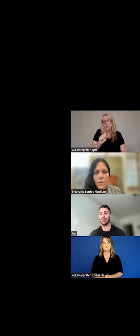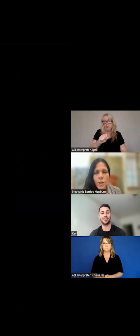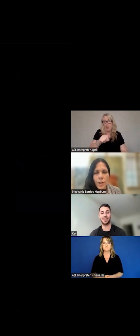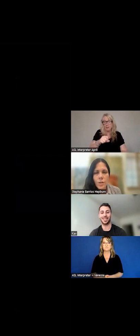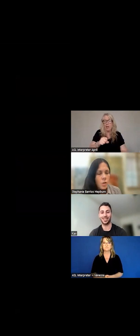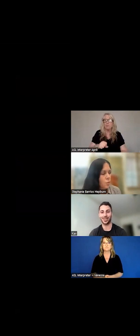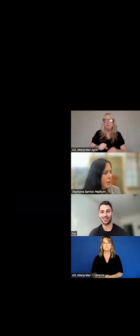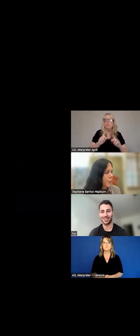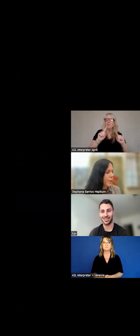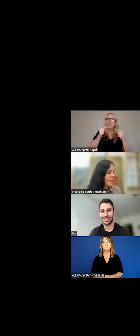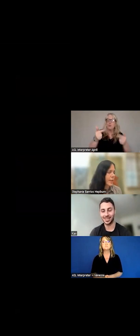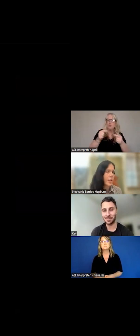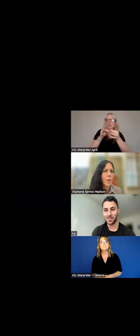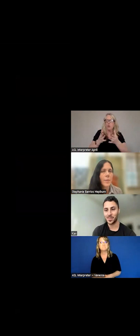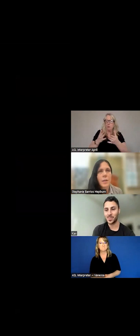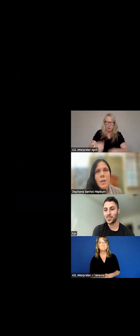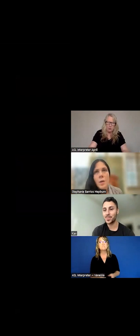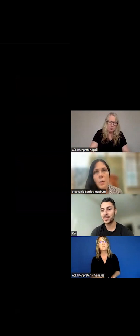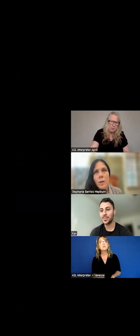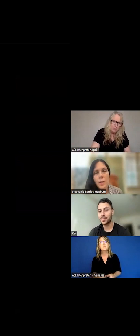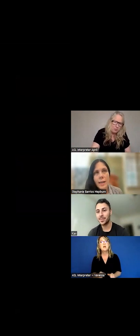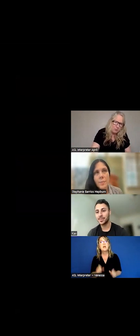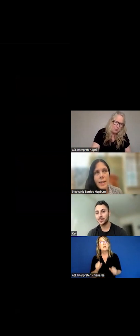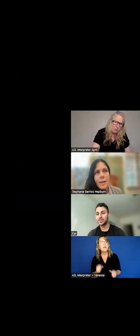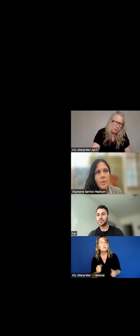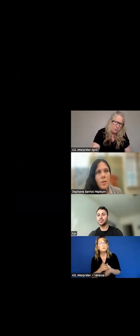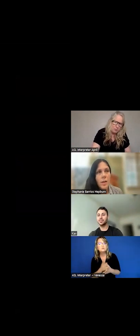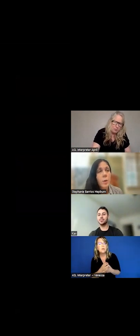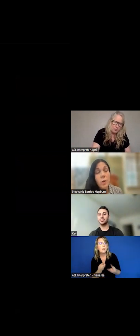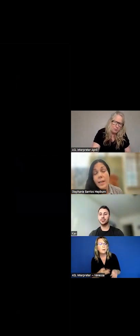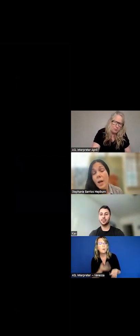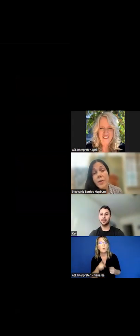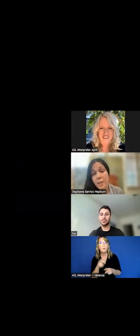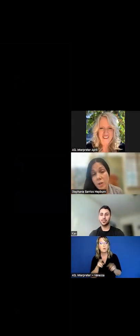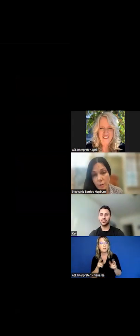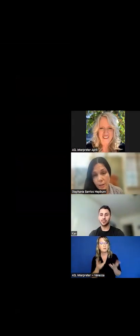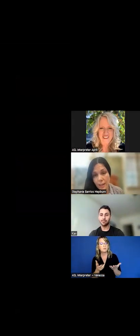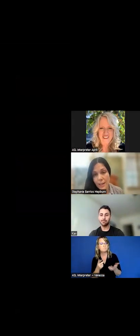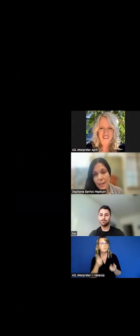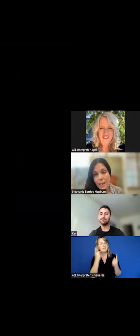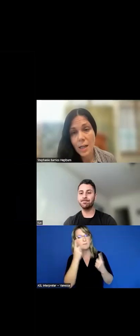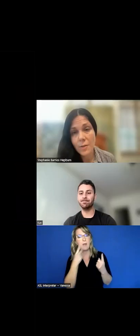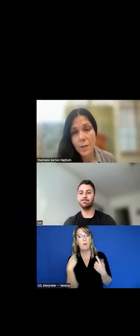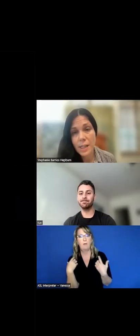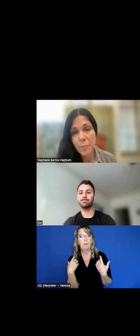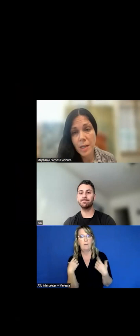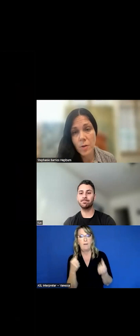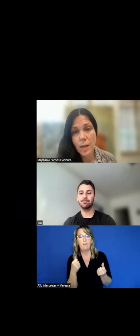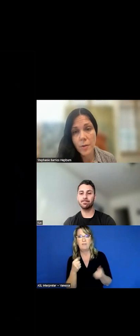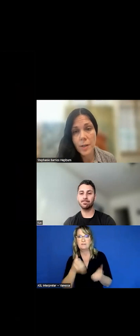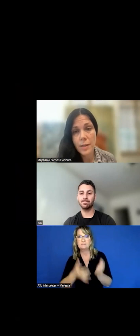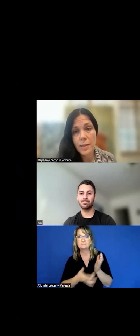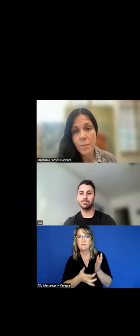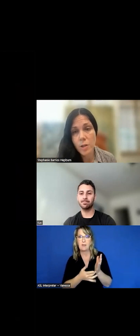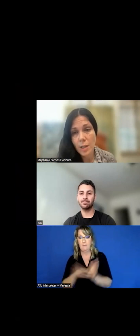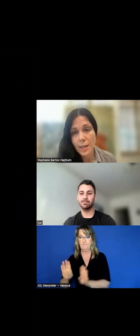Can you share just really briefly, when we look at when we look at health tech generally, it feels like behavioral